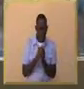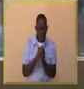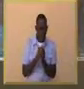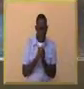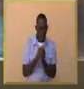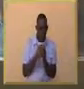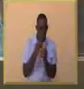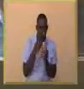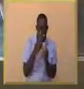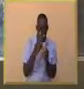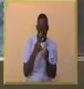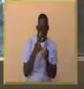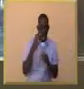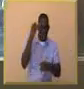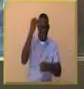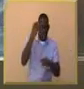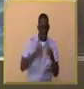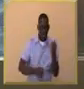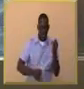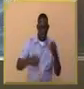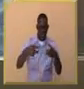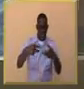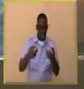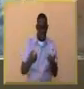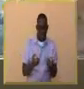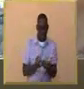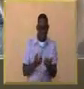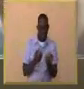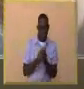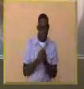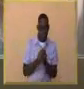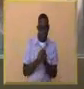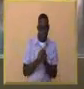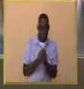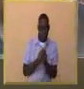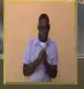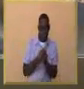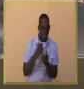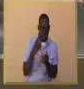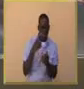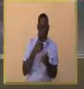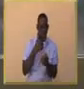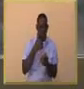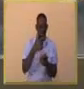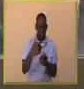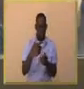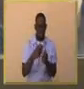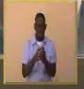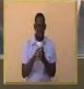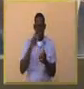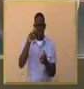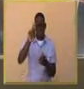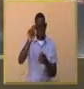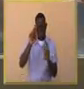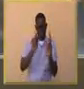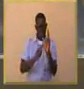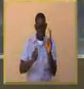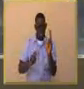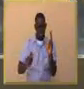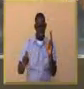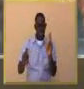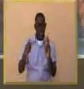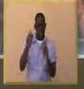He says now they've come to the end of the conference. He's now thanking Mr. Adesari, the UN Secretary